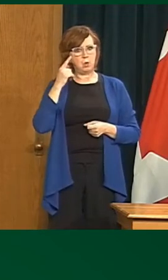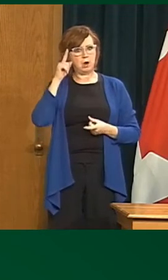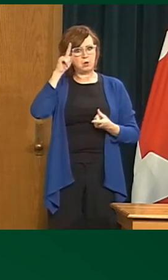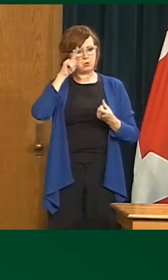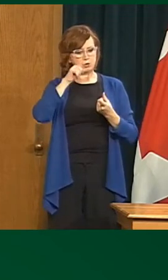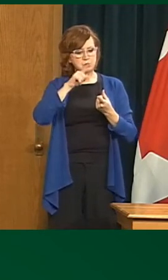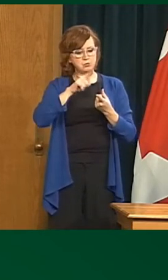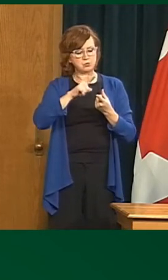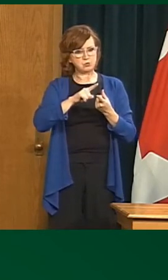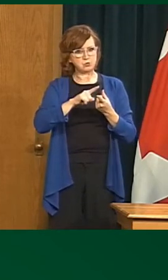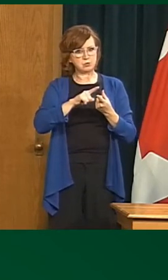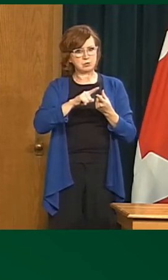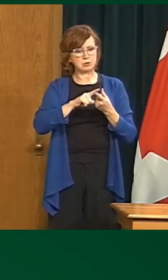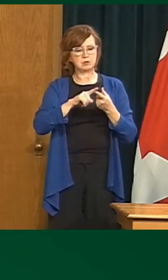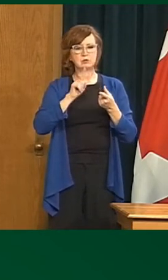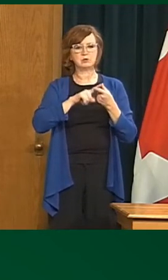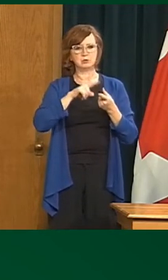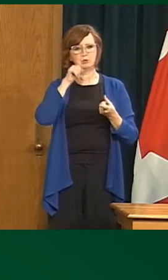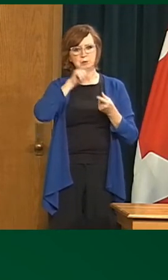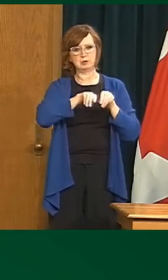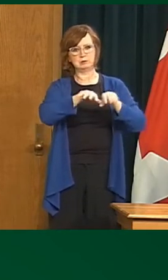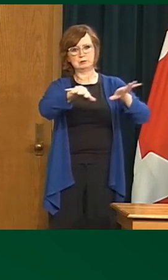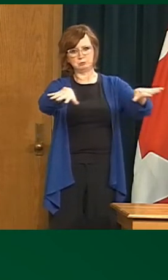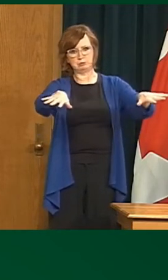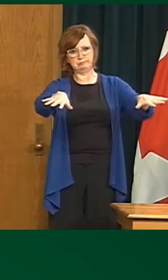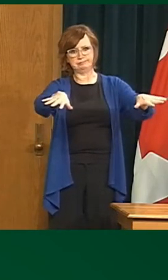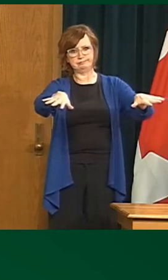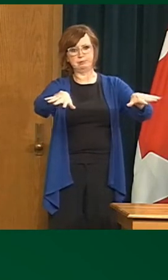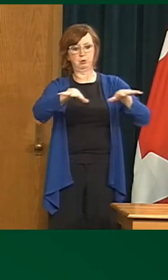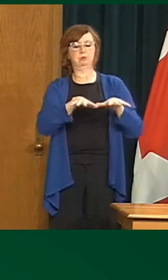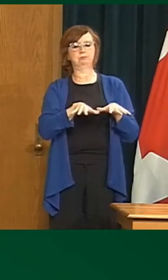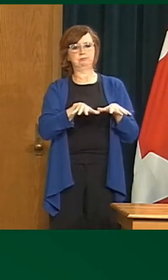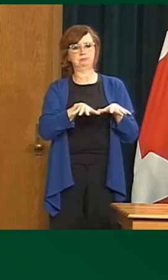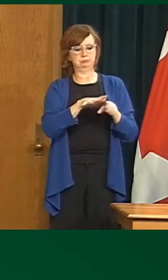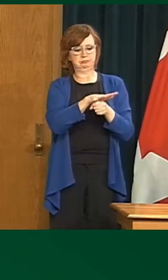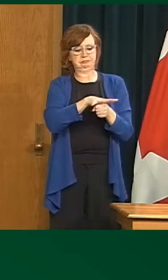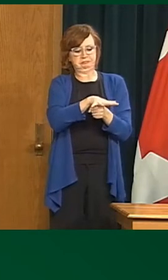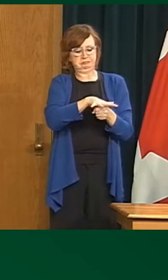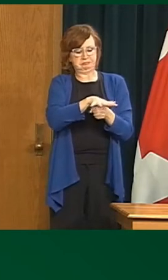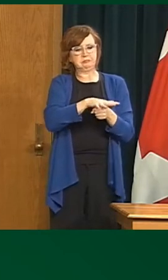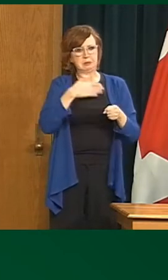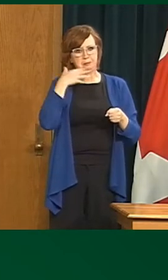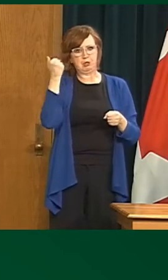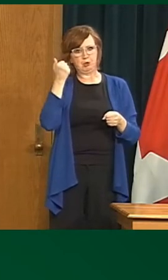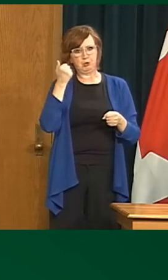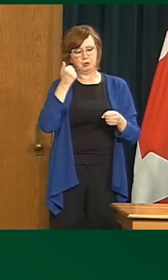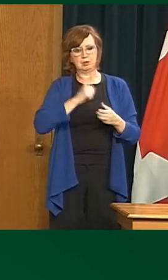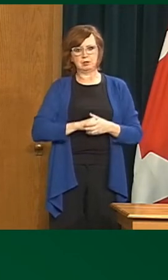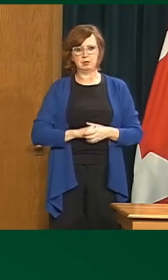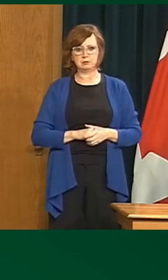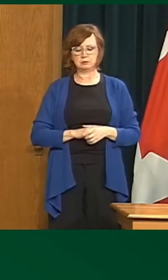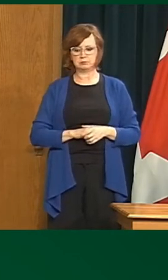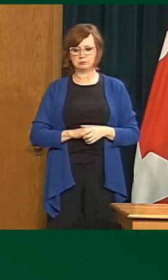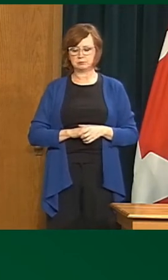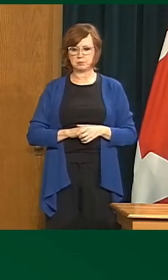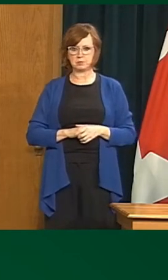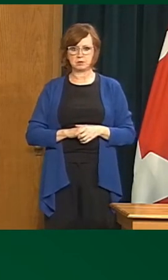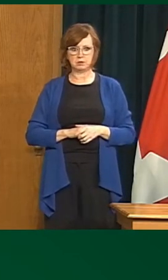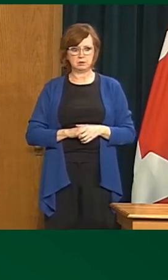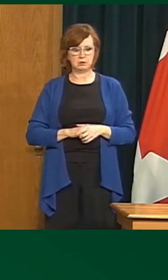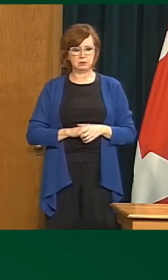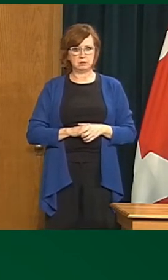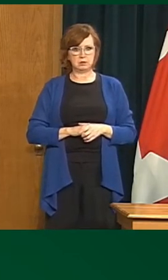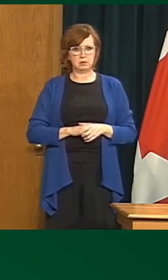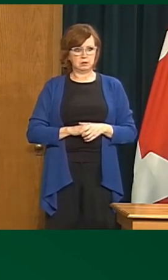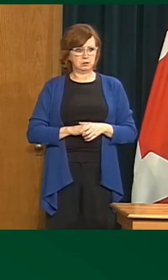this virus and to really get a control over the spread of the virus so that it doesn't get into all of our northern